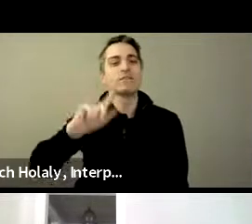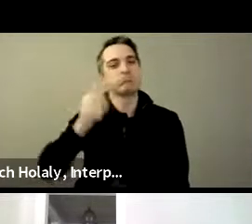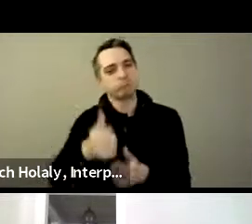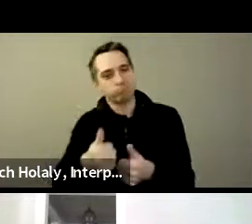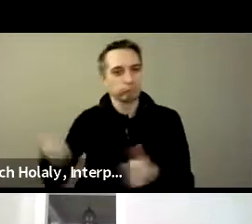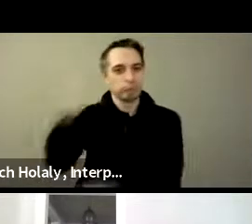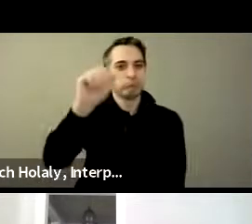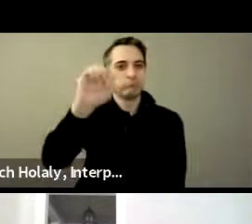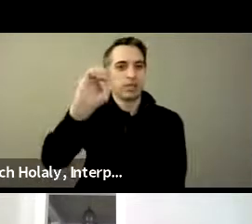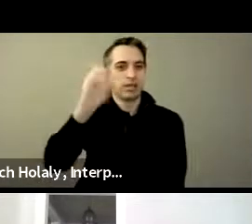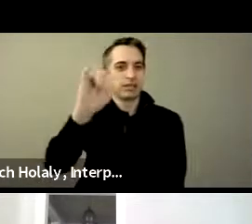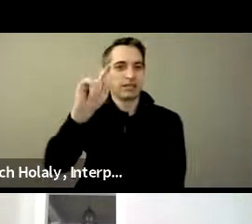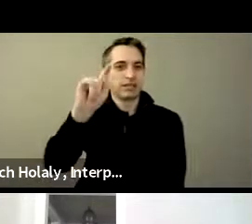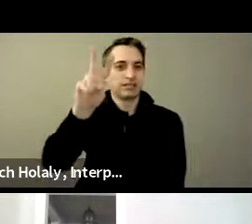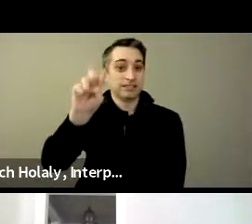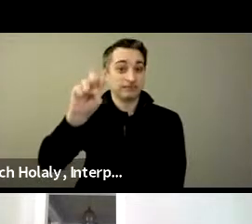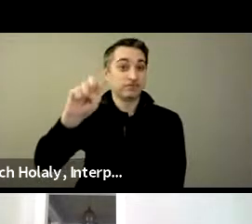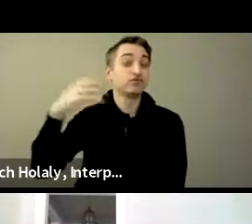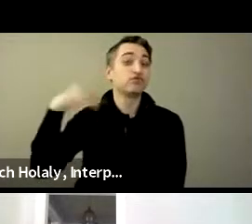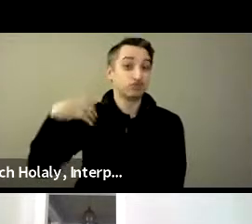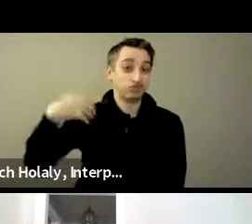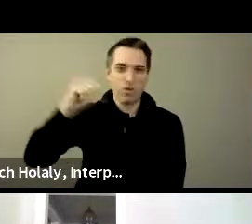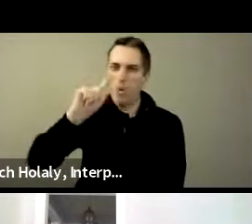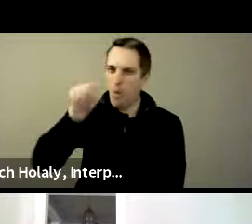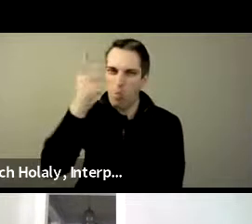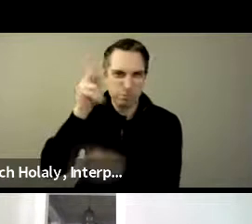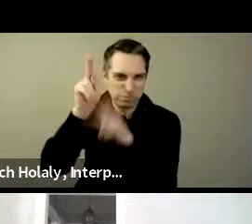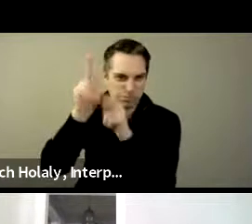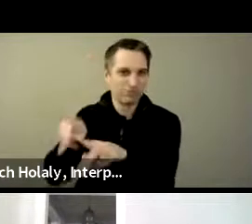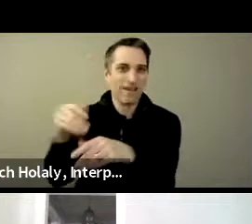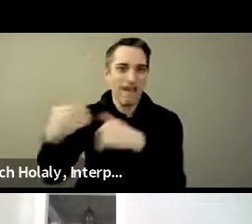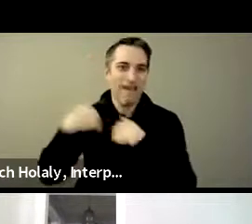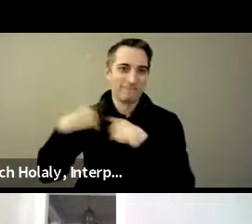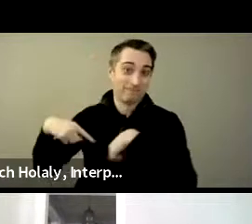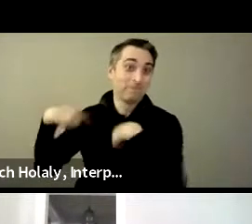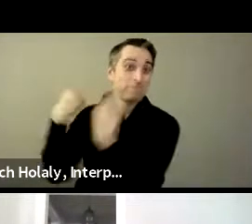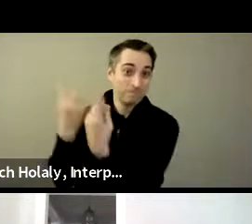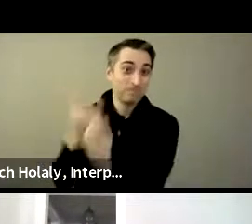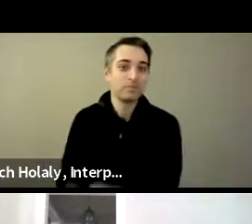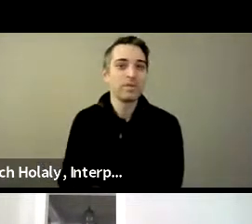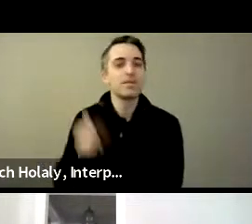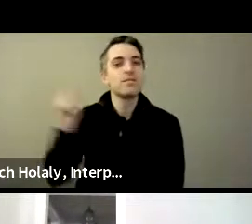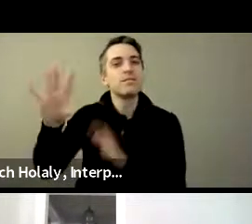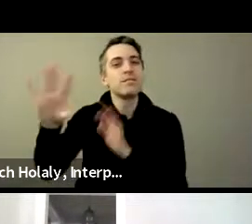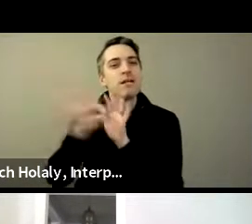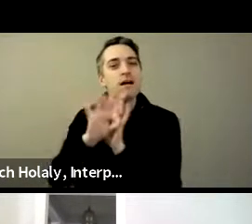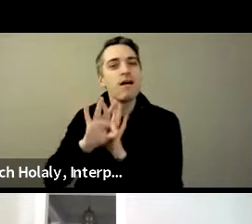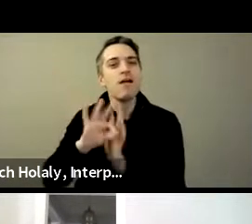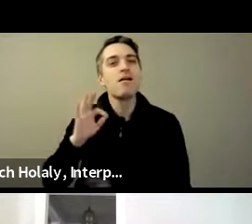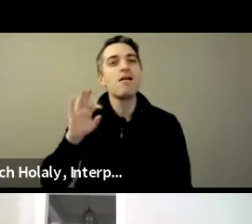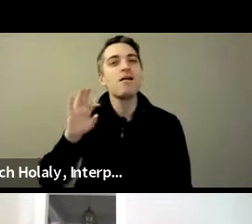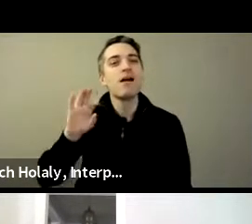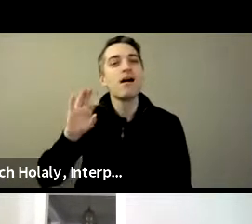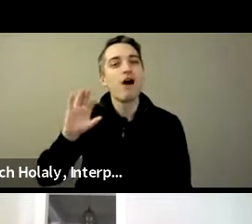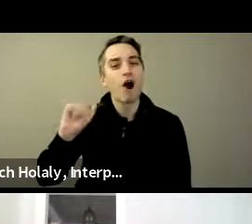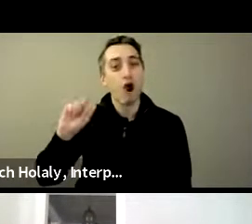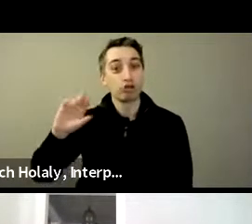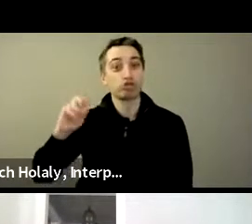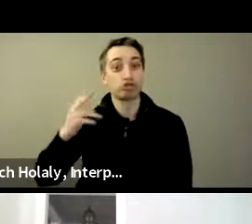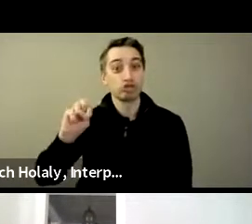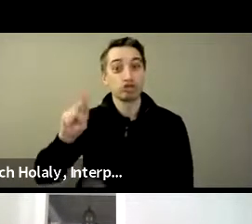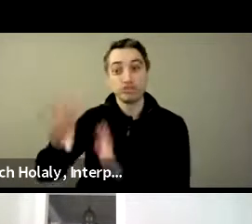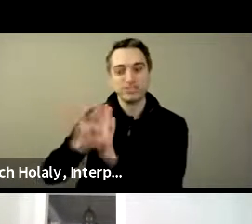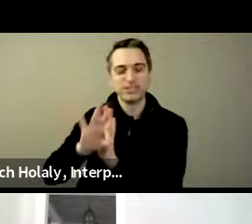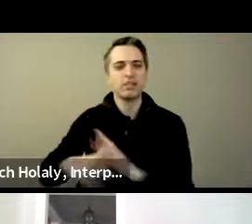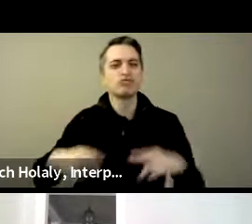title. Napoleon was appointed chief of police by the Honorable Mayor Dennis W. Archer in 1998. He retired from the